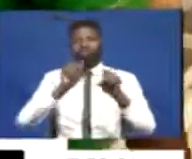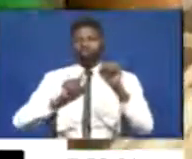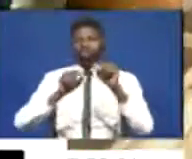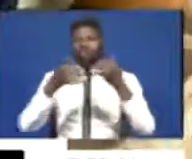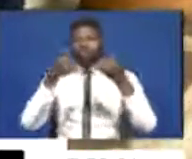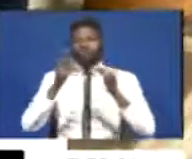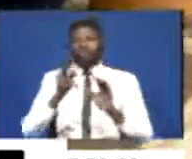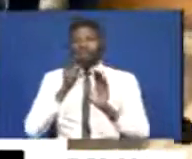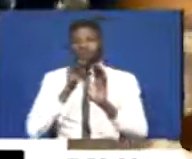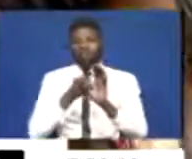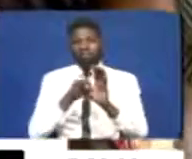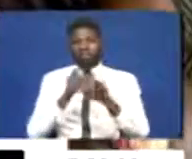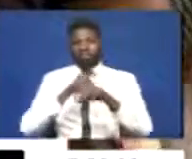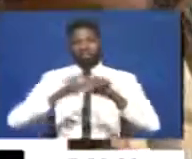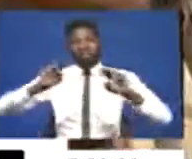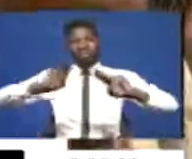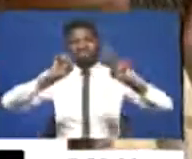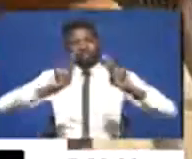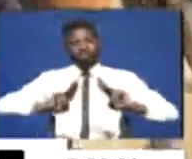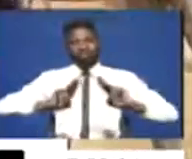katika mashindano ya kimataifa.